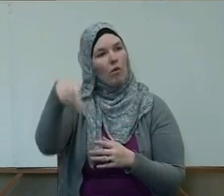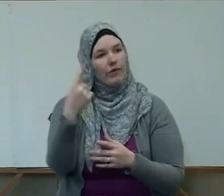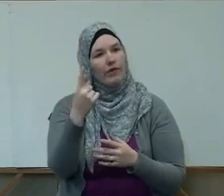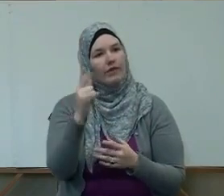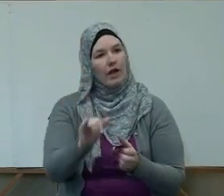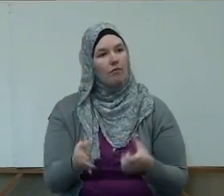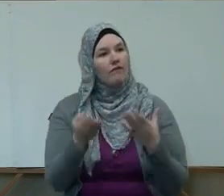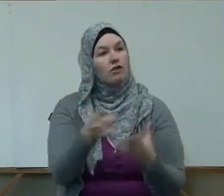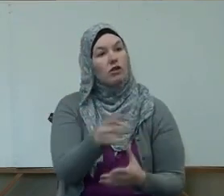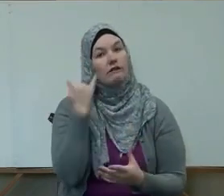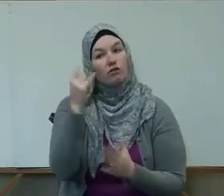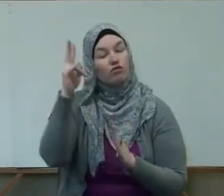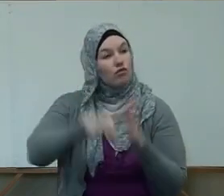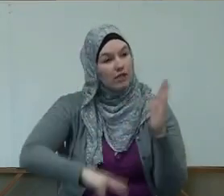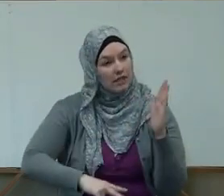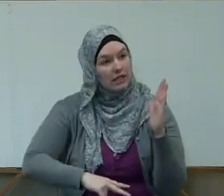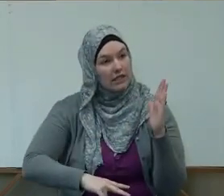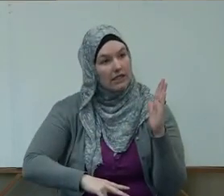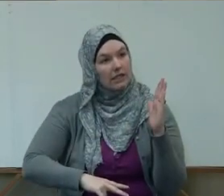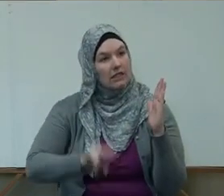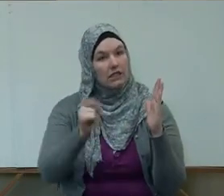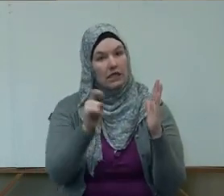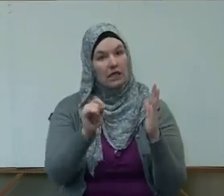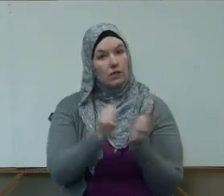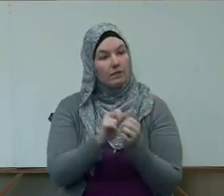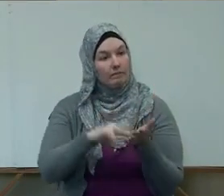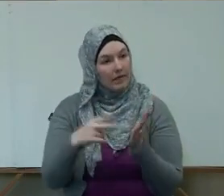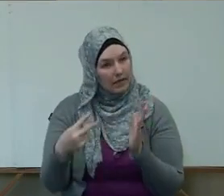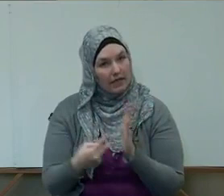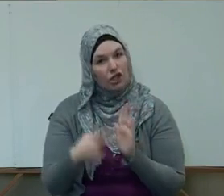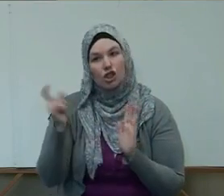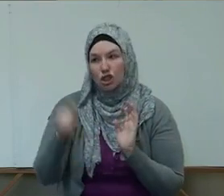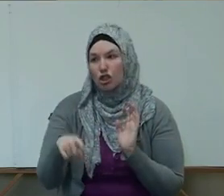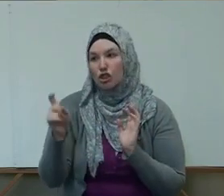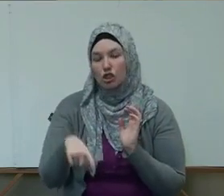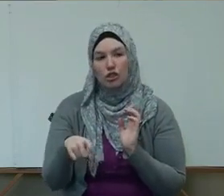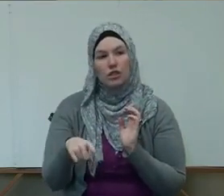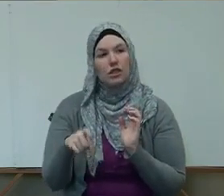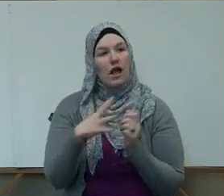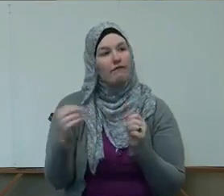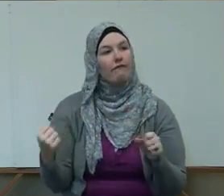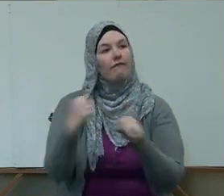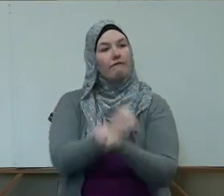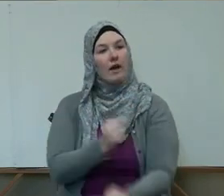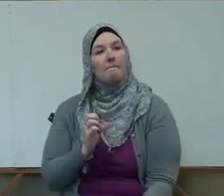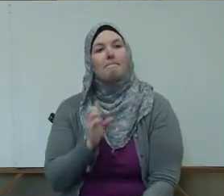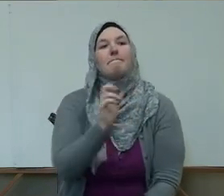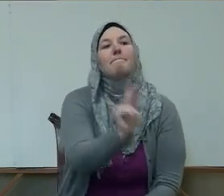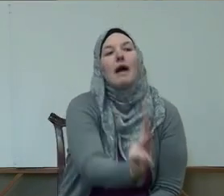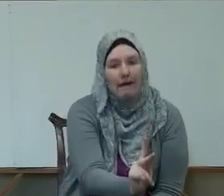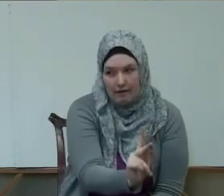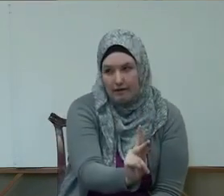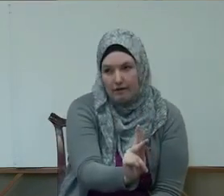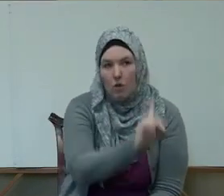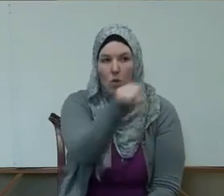In fact, if you read the text with meaning, it should be, and fight back